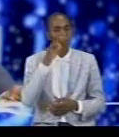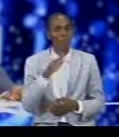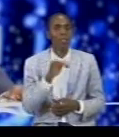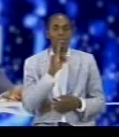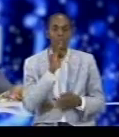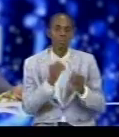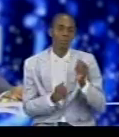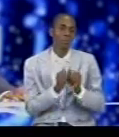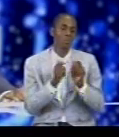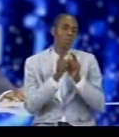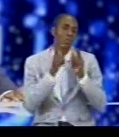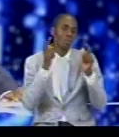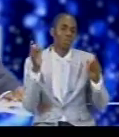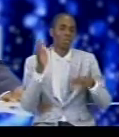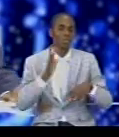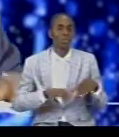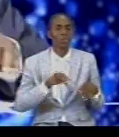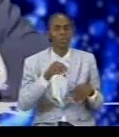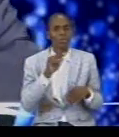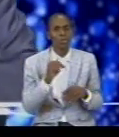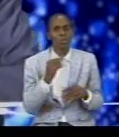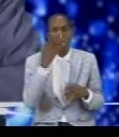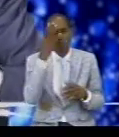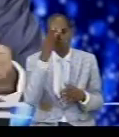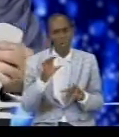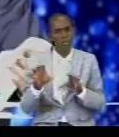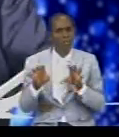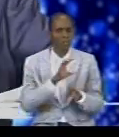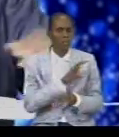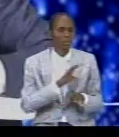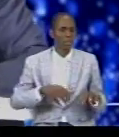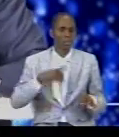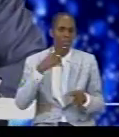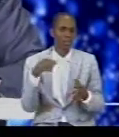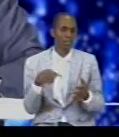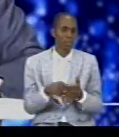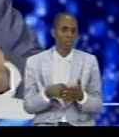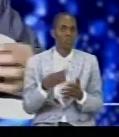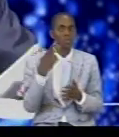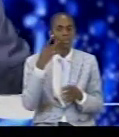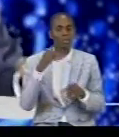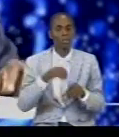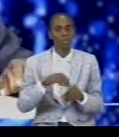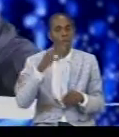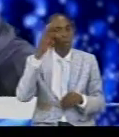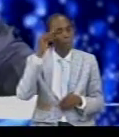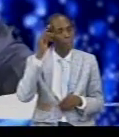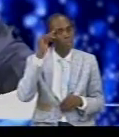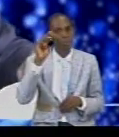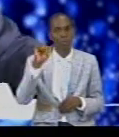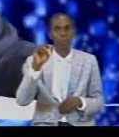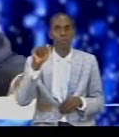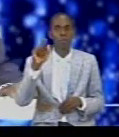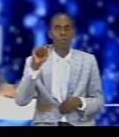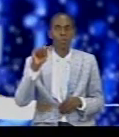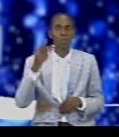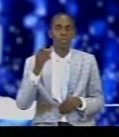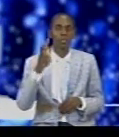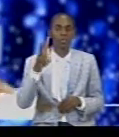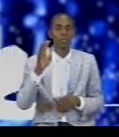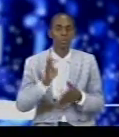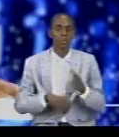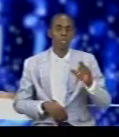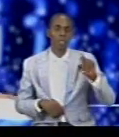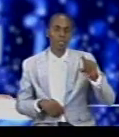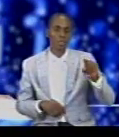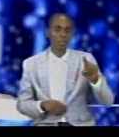he said this. Why he said this in Matthew chapter 11, Jesus made this this declaration very